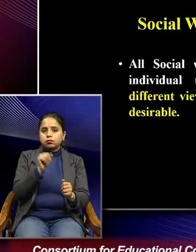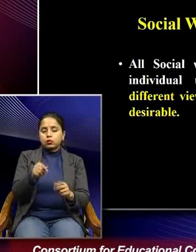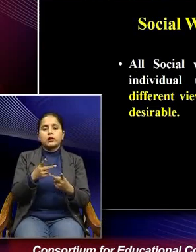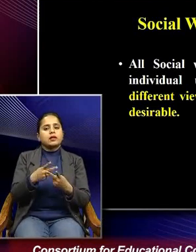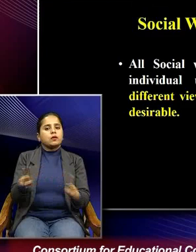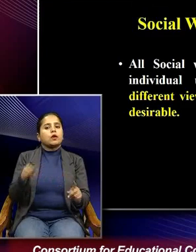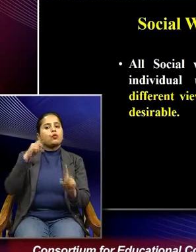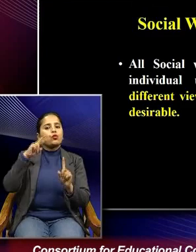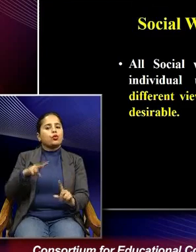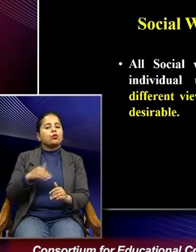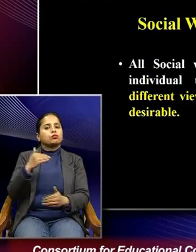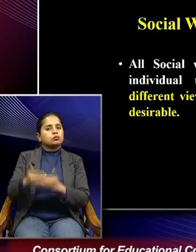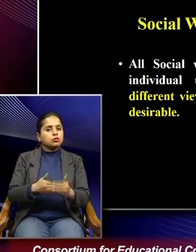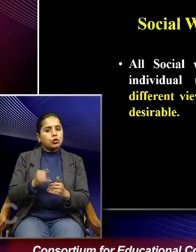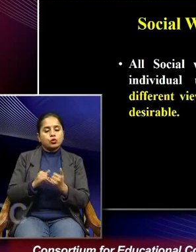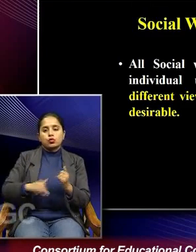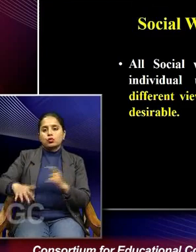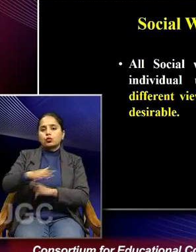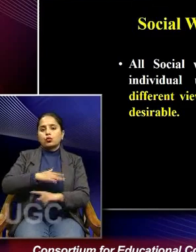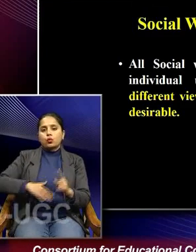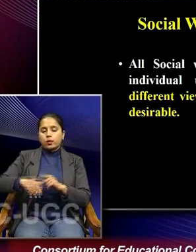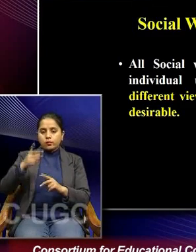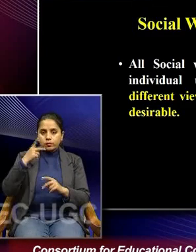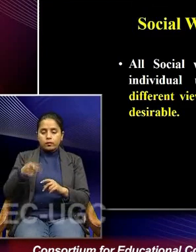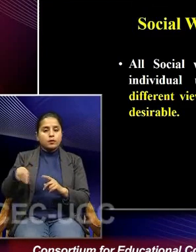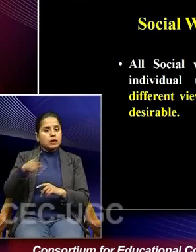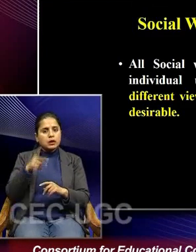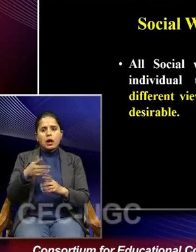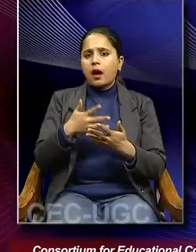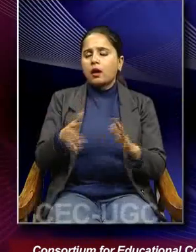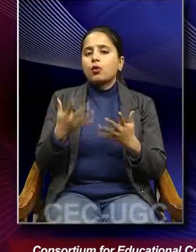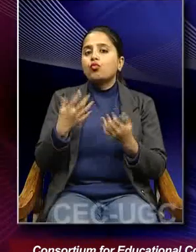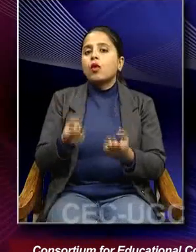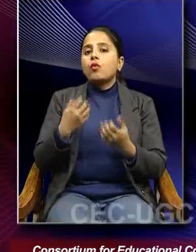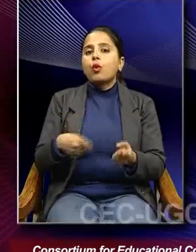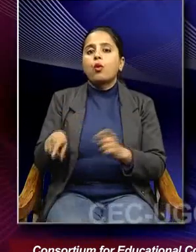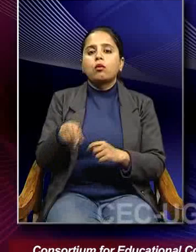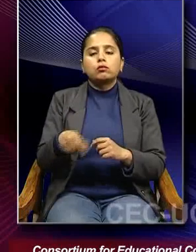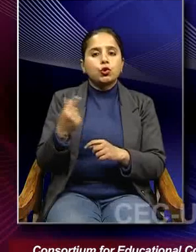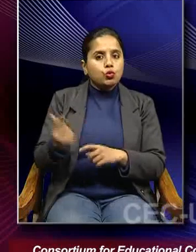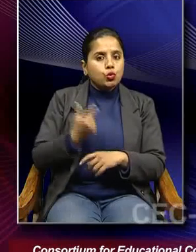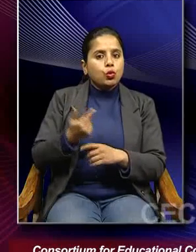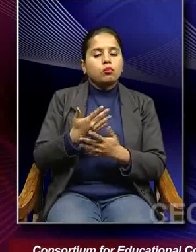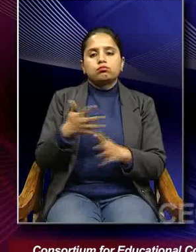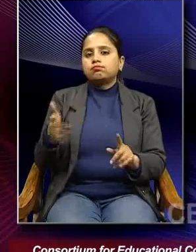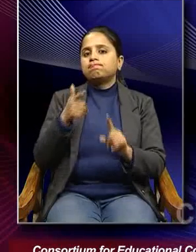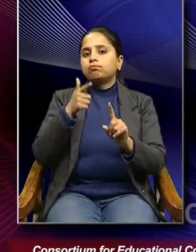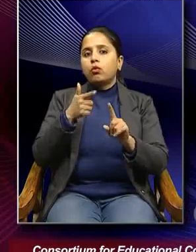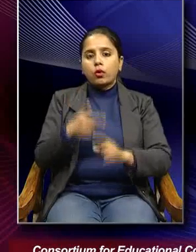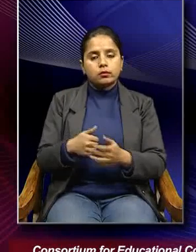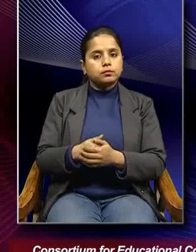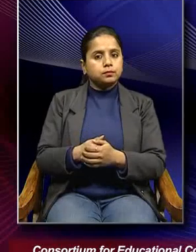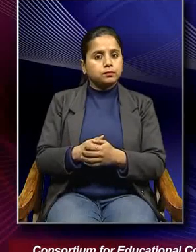different viewpoints in the society that considers any desirable consumption point.